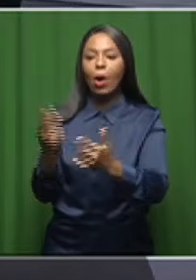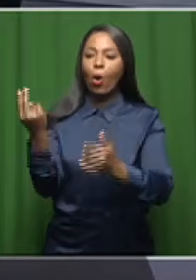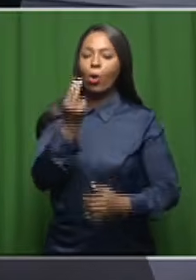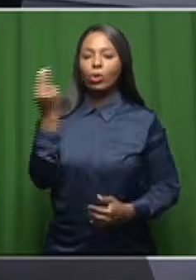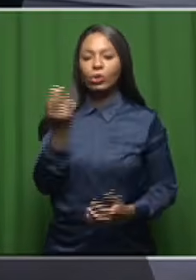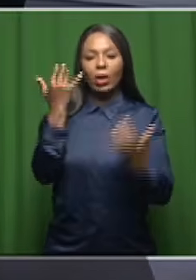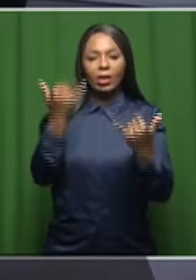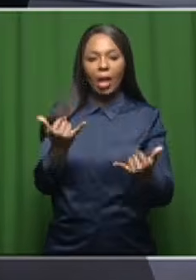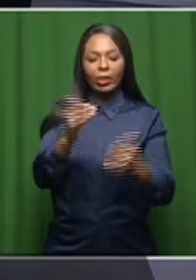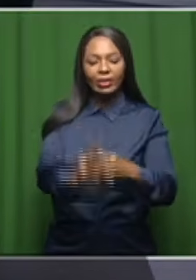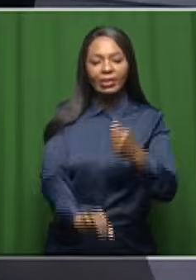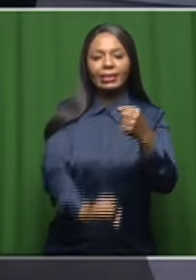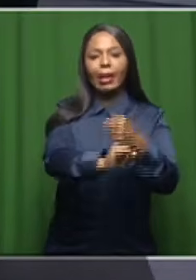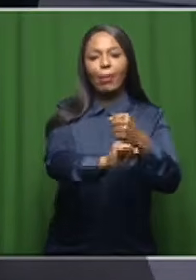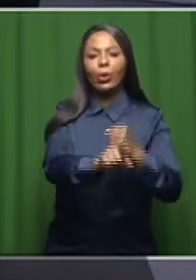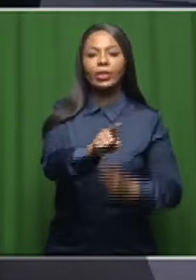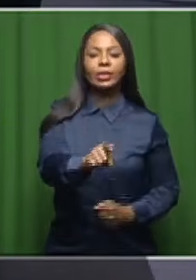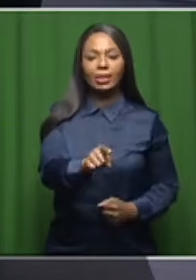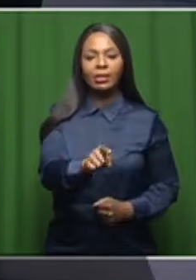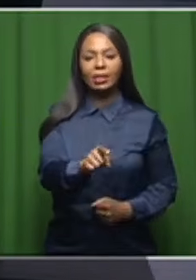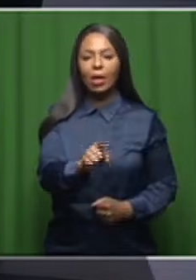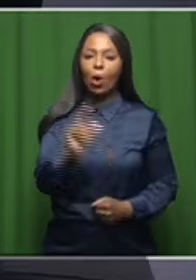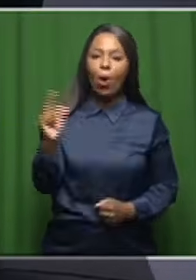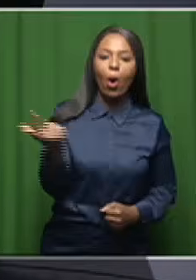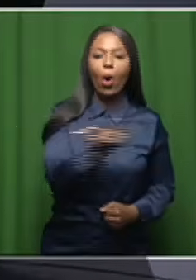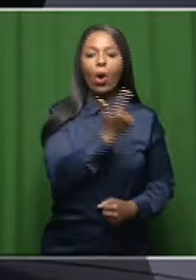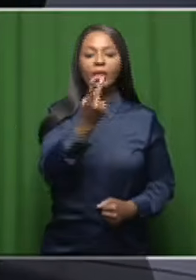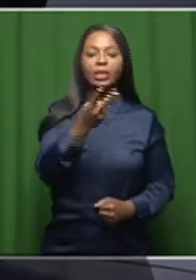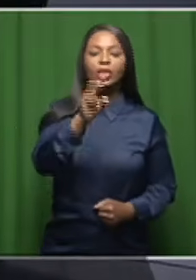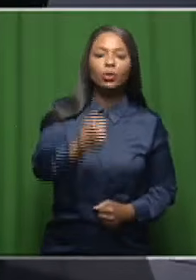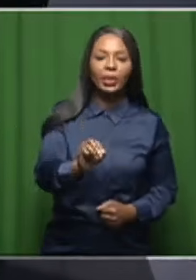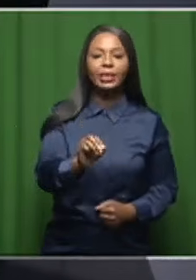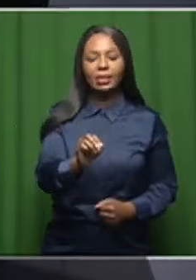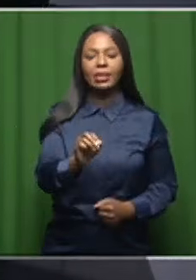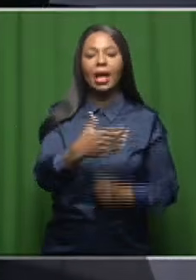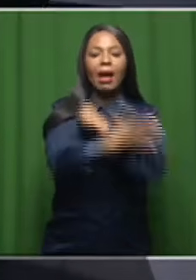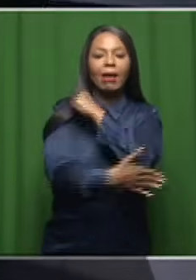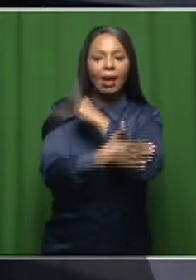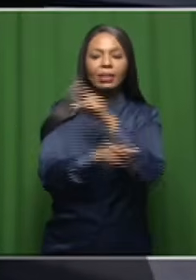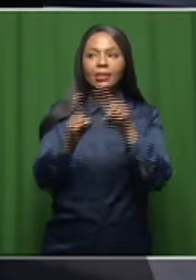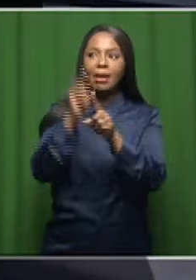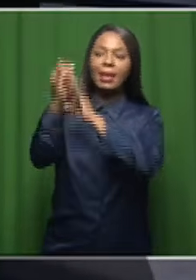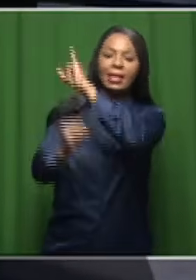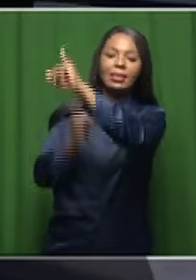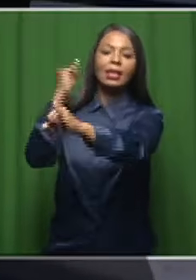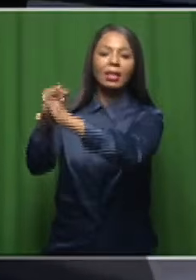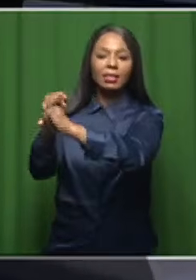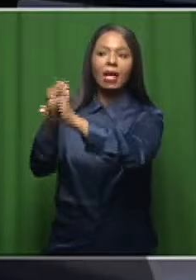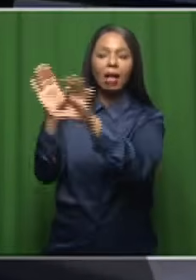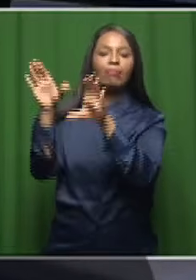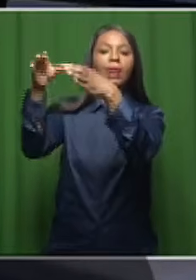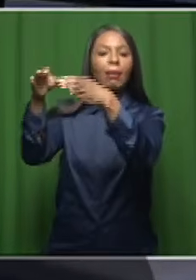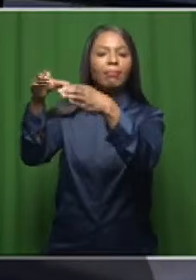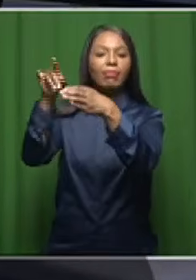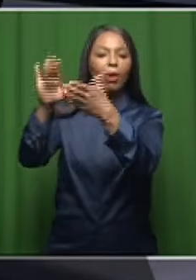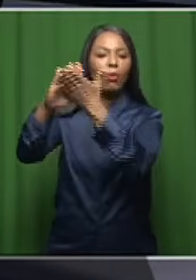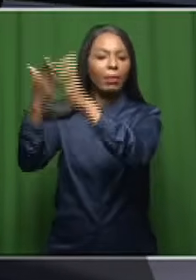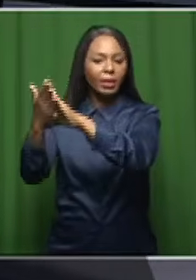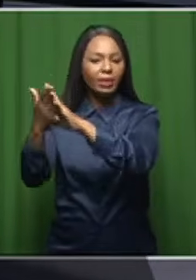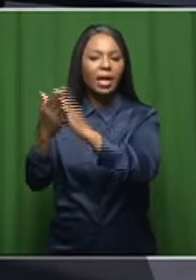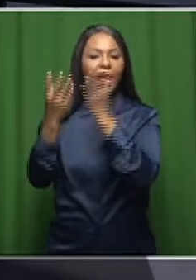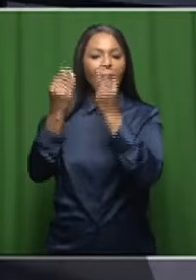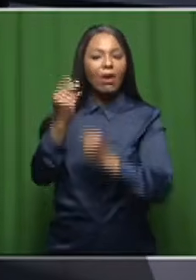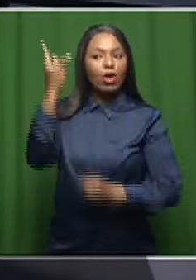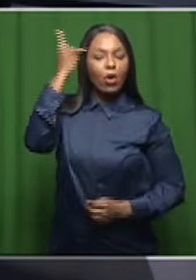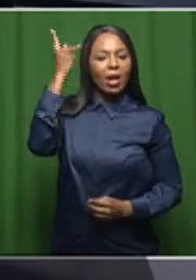in support from all the other G20 countries, as well as also the international community. You've got the Knowledge Partners, which is a